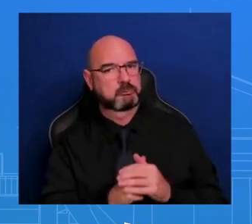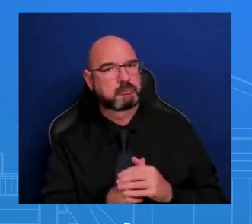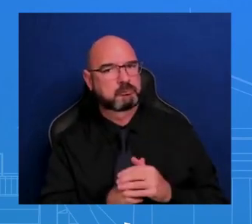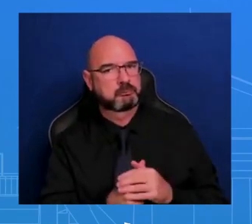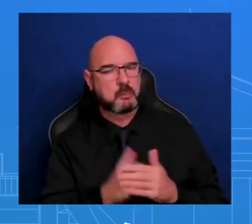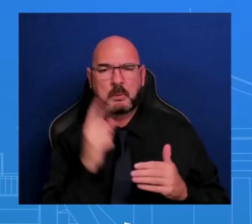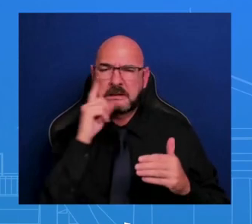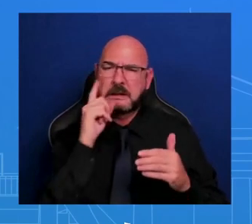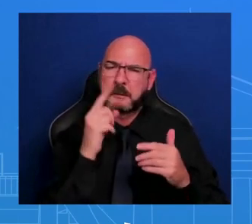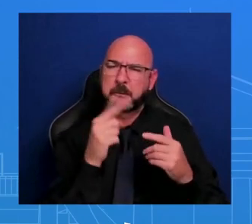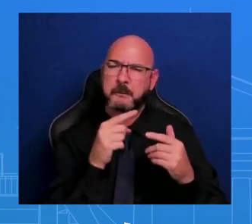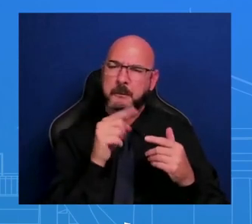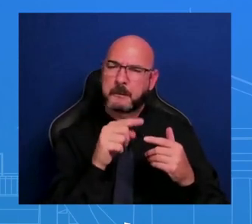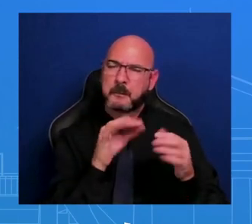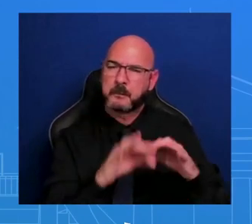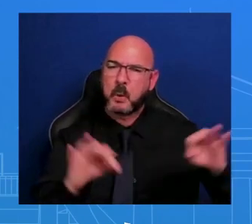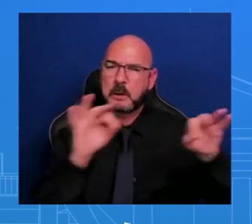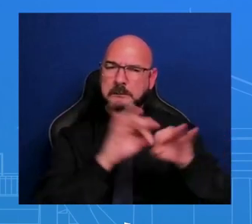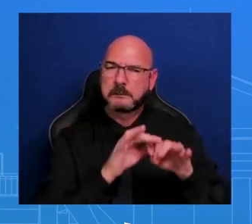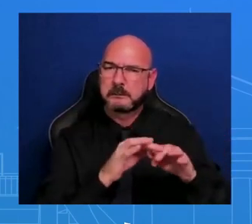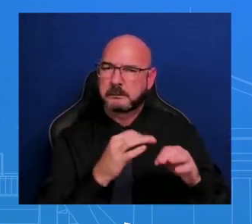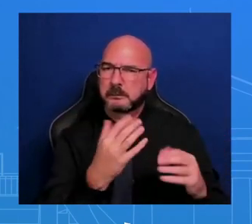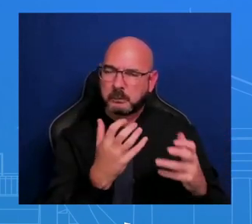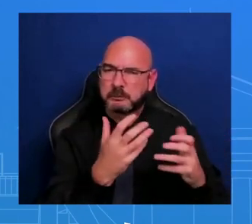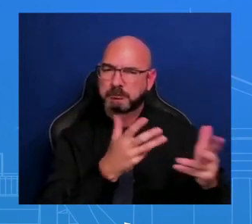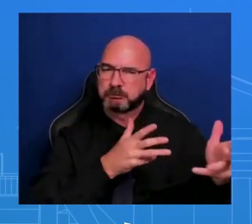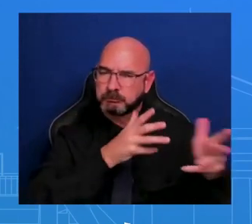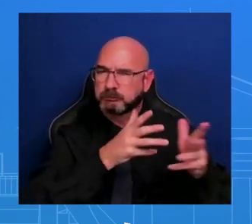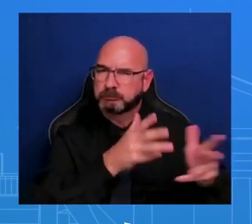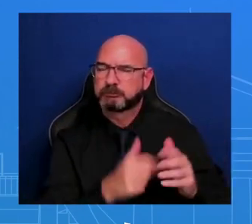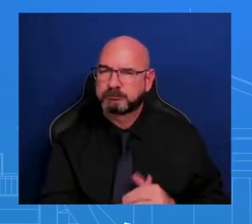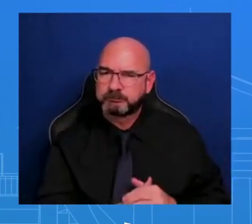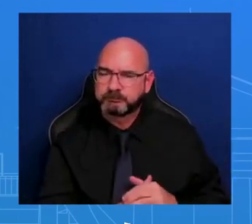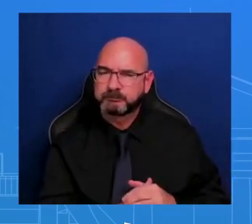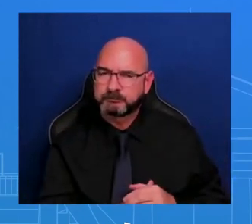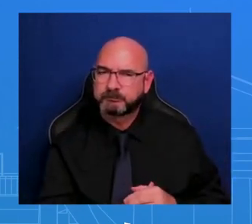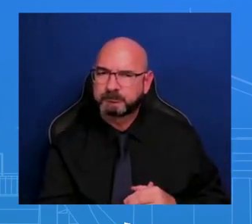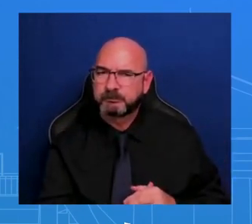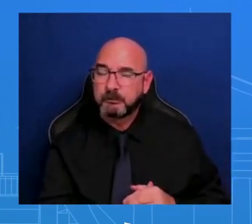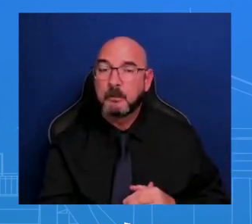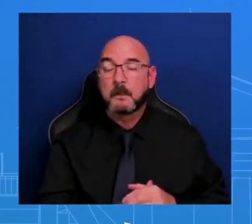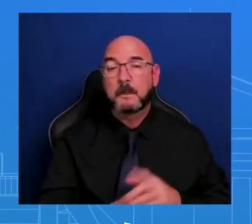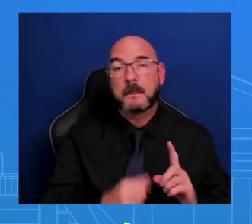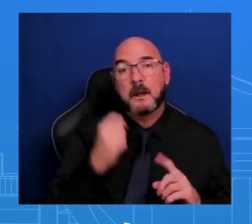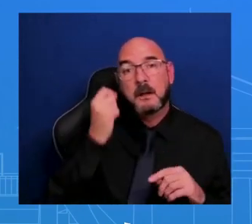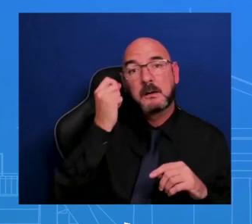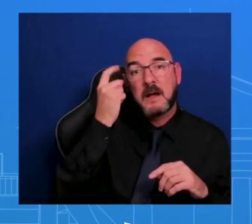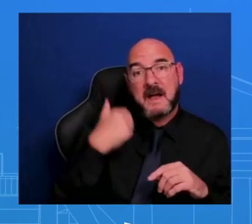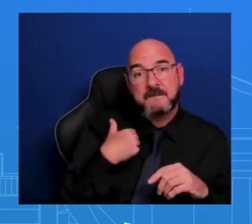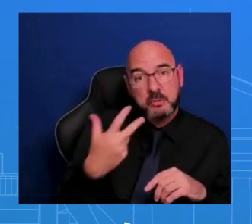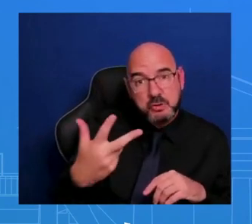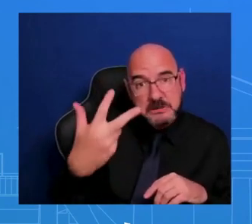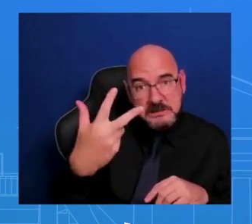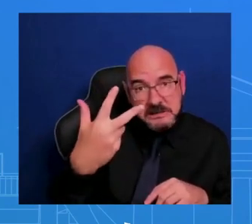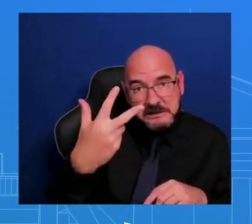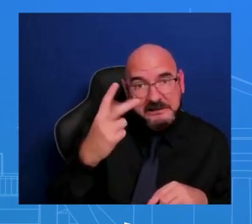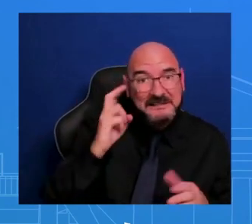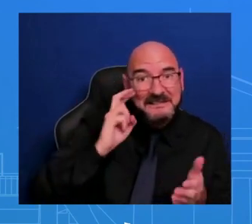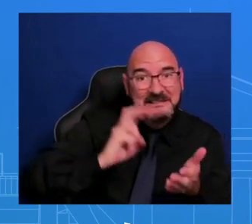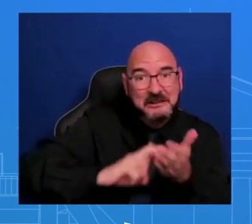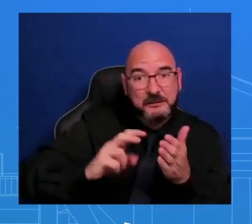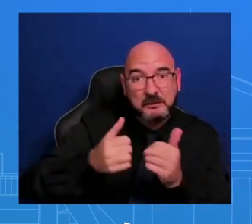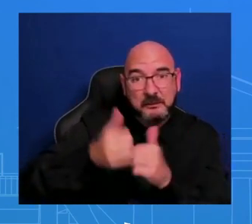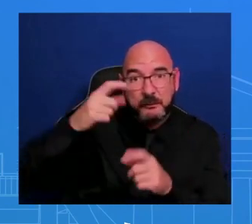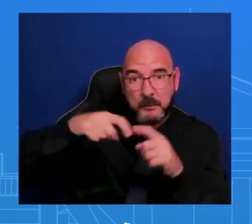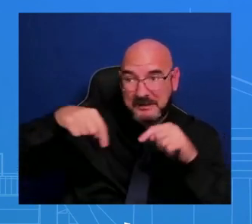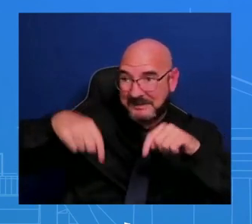Admiral, how there's been three secretaries that have already gone to Beijing, had those face-to-face diplomatic conversations. Now Wang Yi is going to